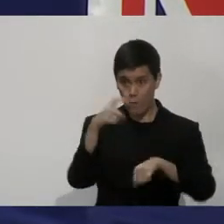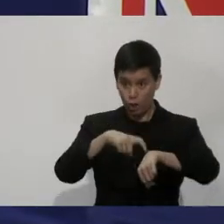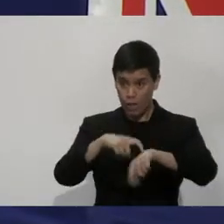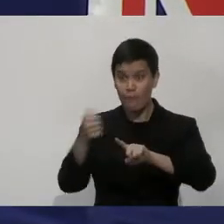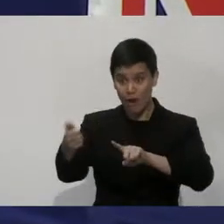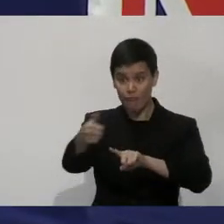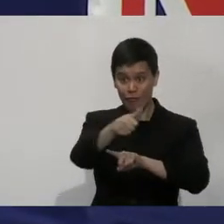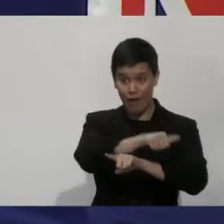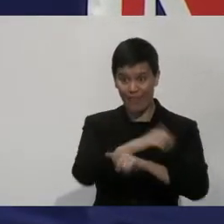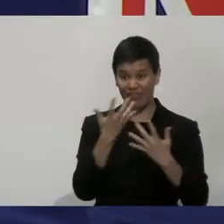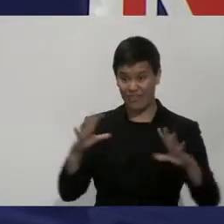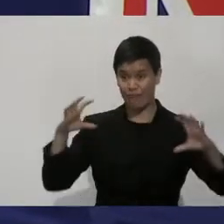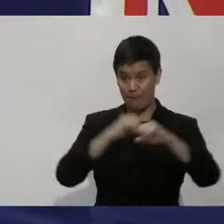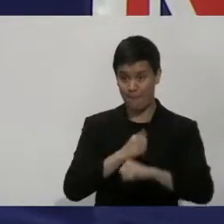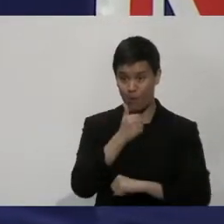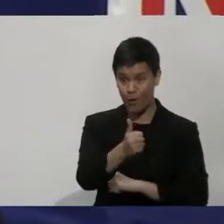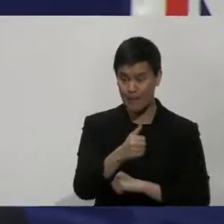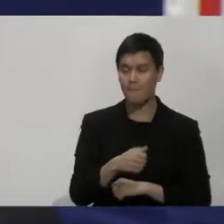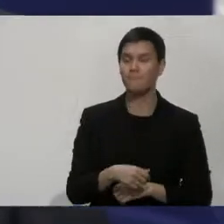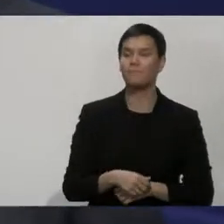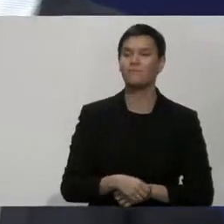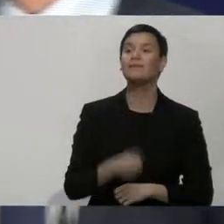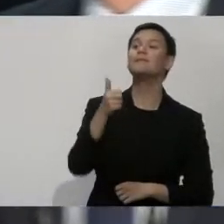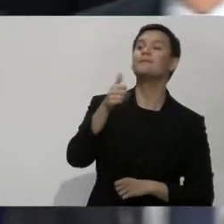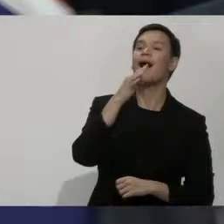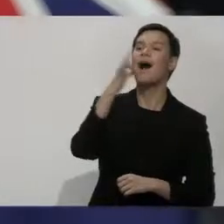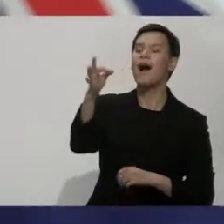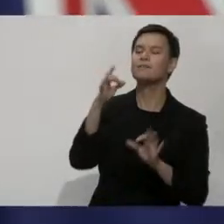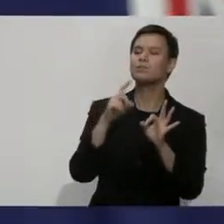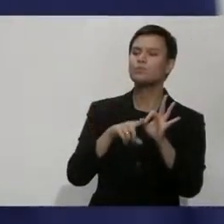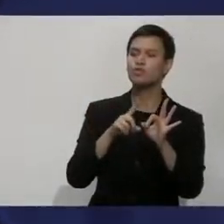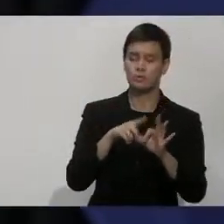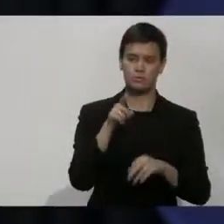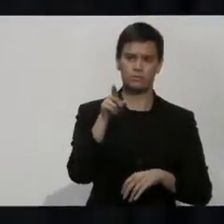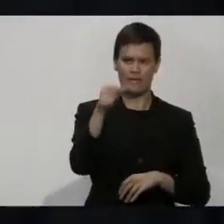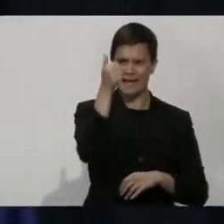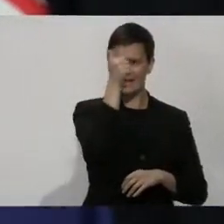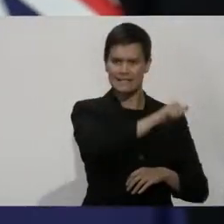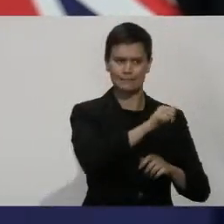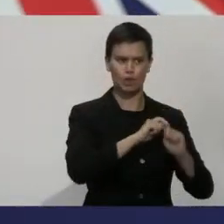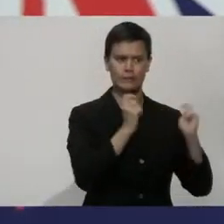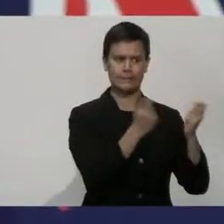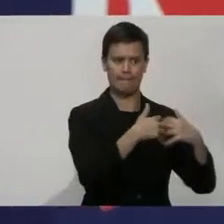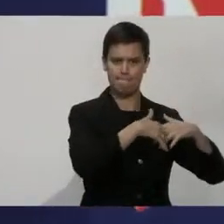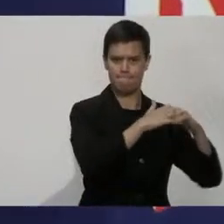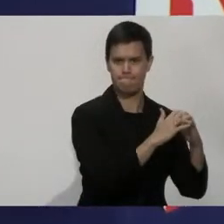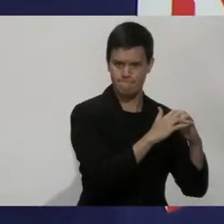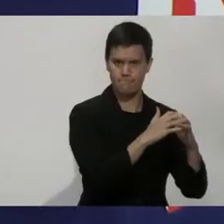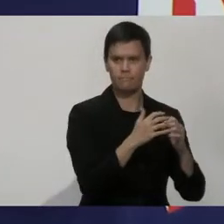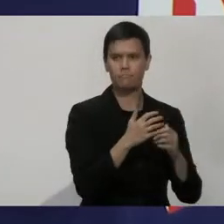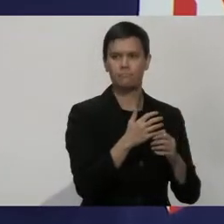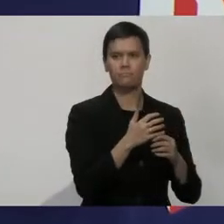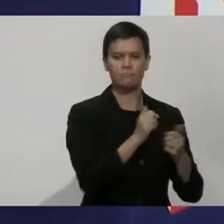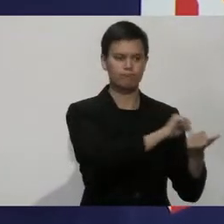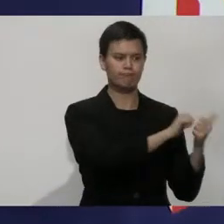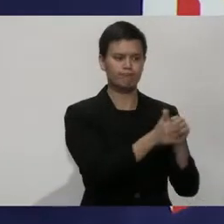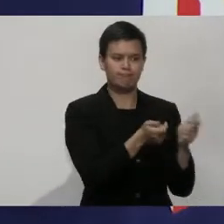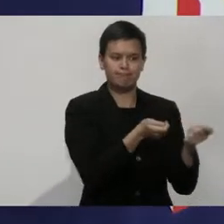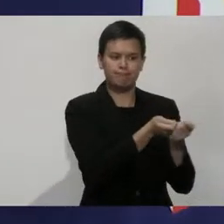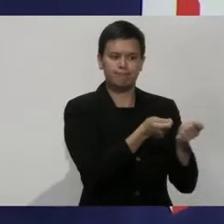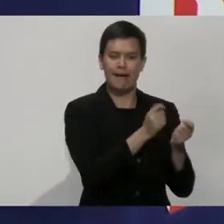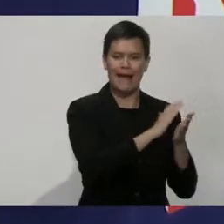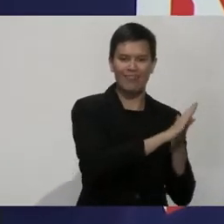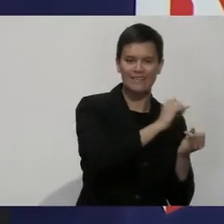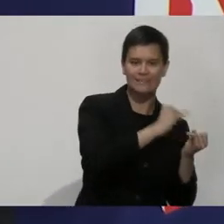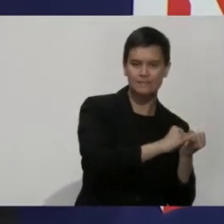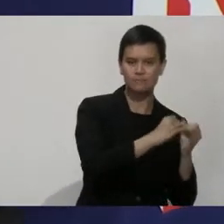Contact Tracing Assurance Committee, this led by Sir Brian Roche, when is that going to be released? Because as I understand it, we've been waiting a few weeks now for that to come out.